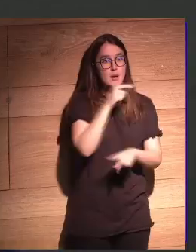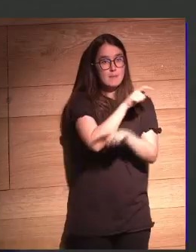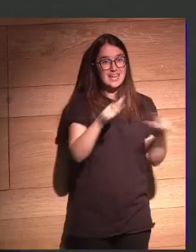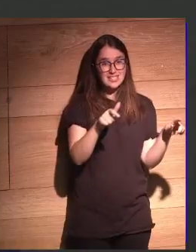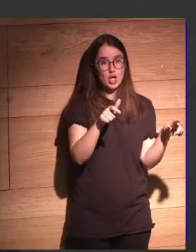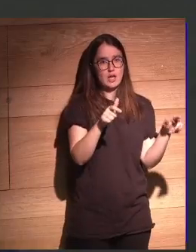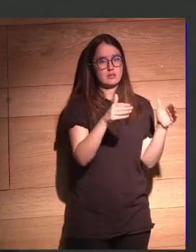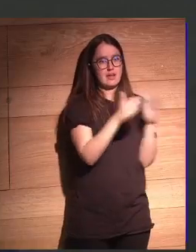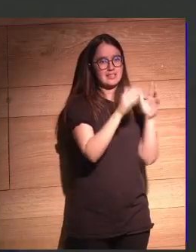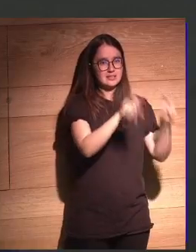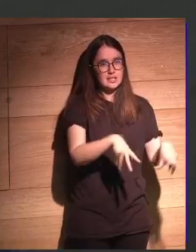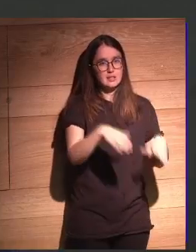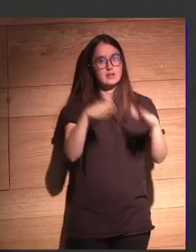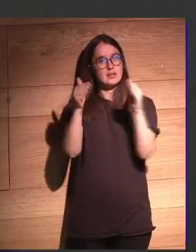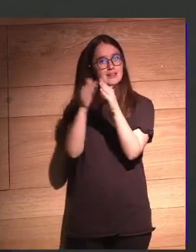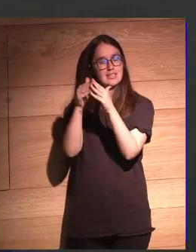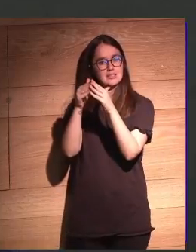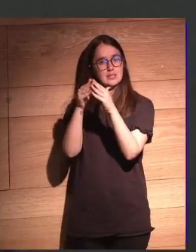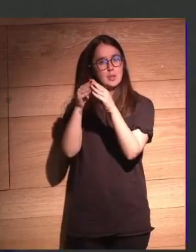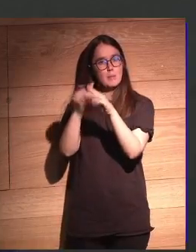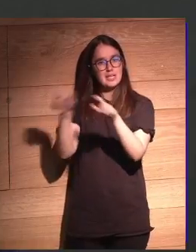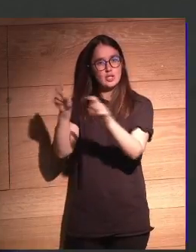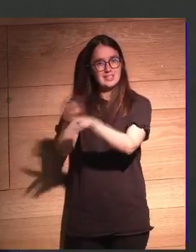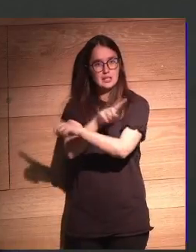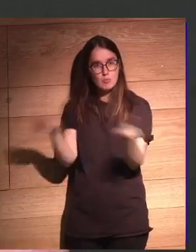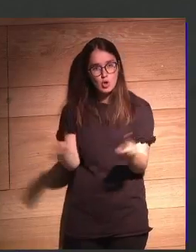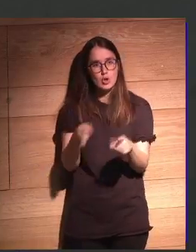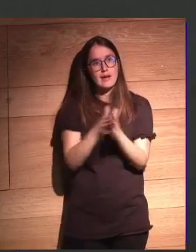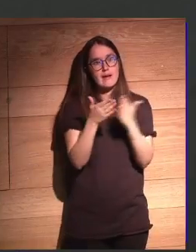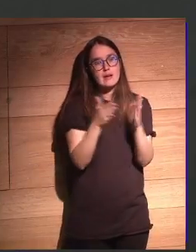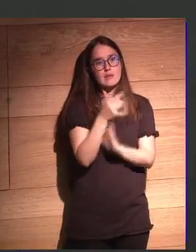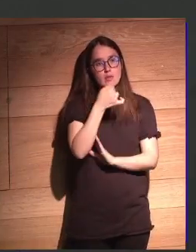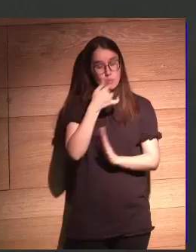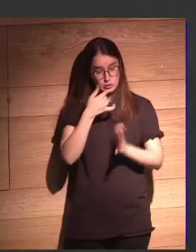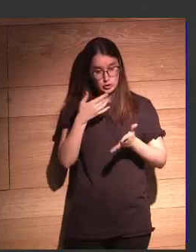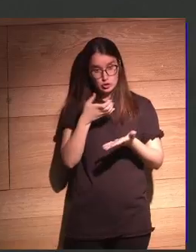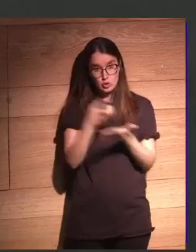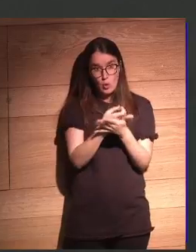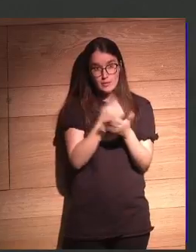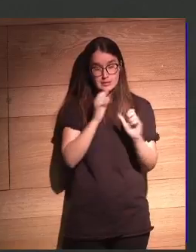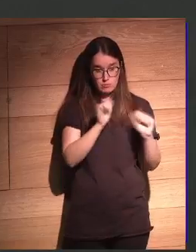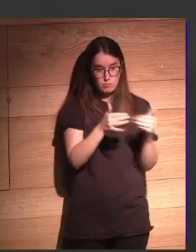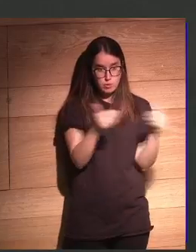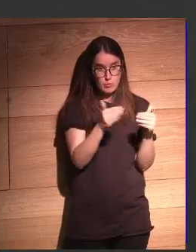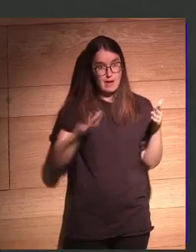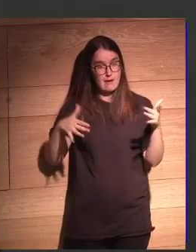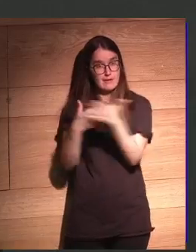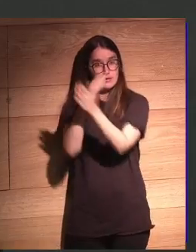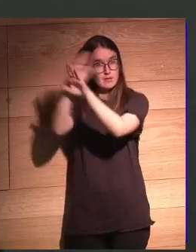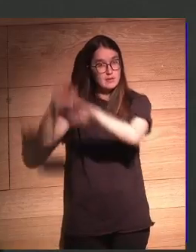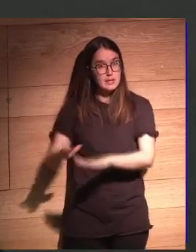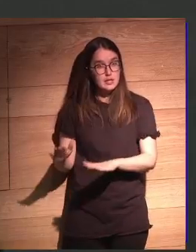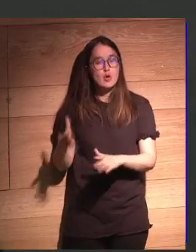without people. And here we say almost the same sentence. So in the book, from the beginning to the